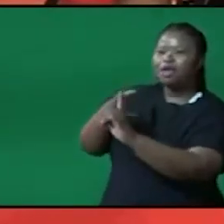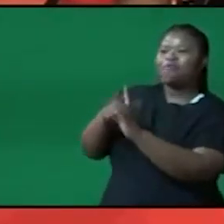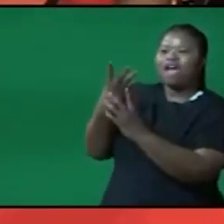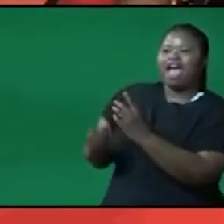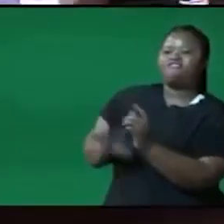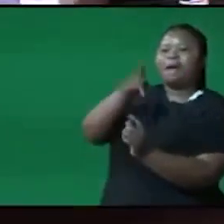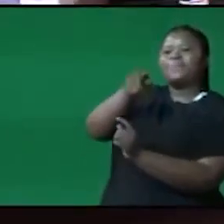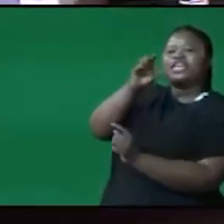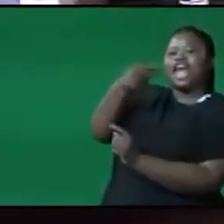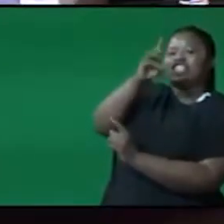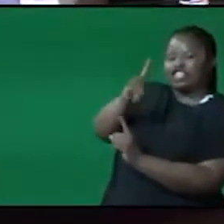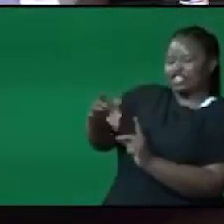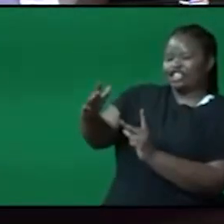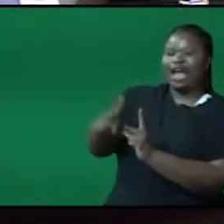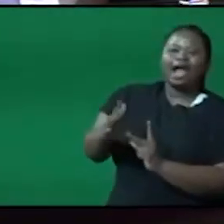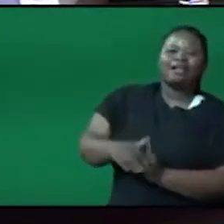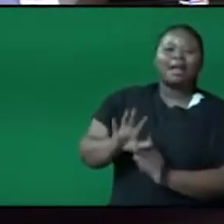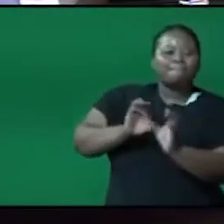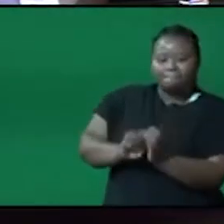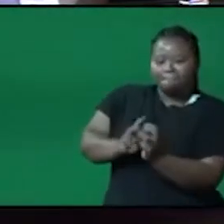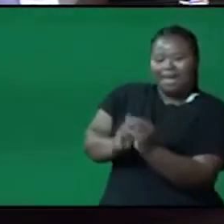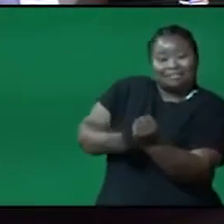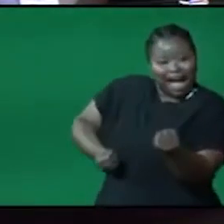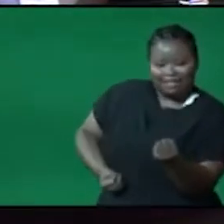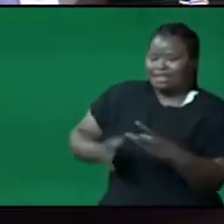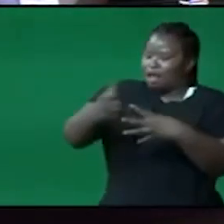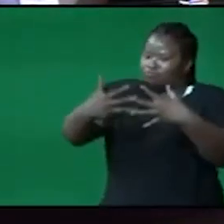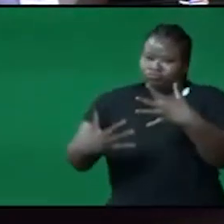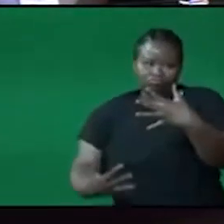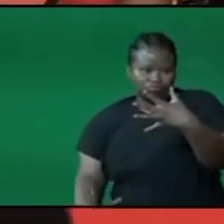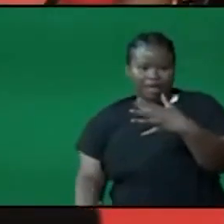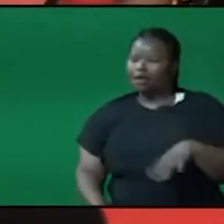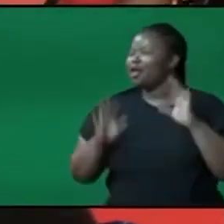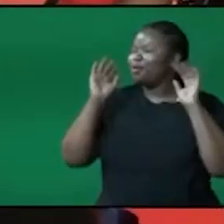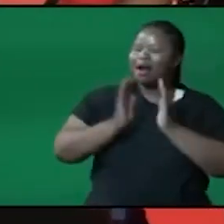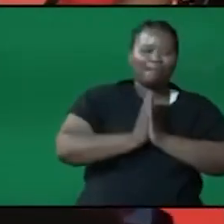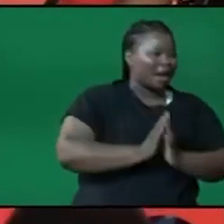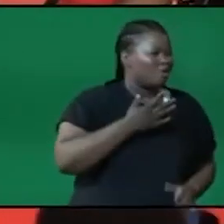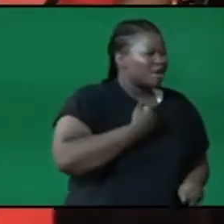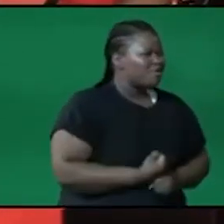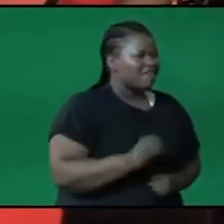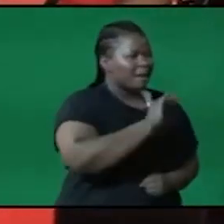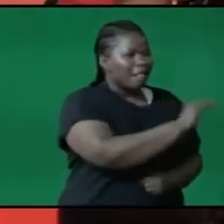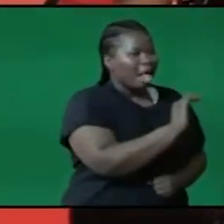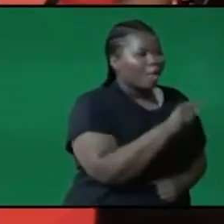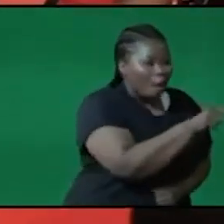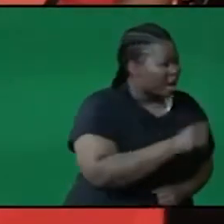le PhD le masters leng o kre o rapela gore wena ba ska ba o